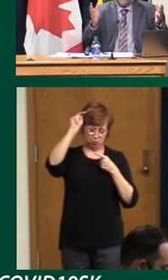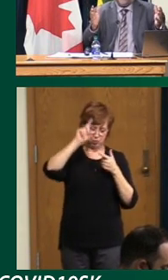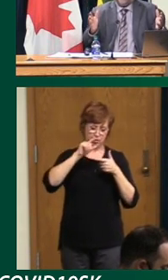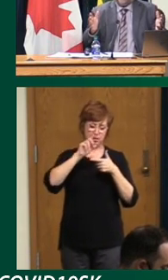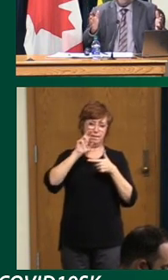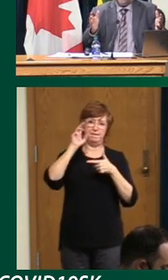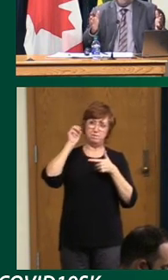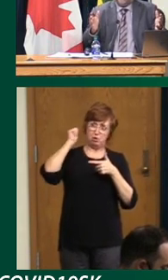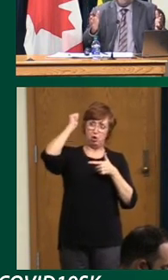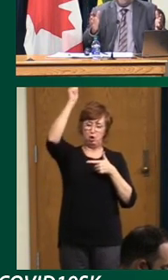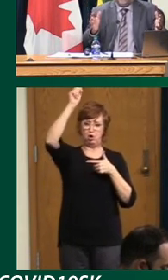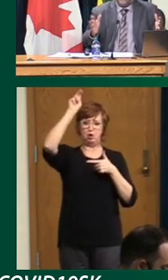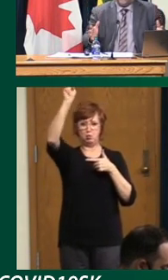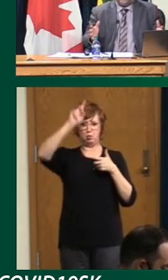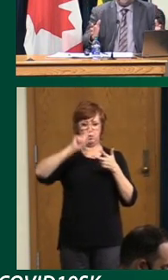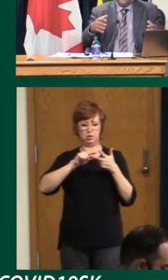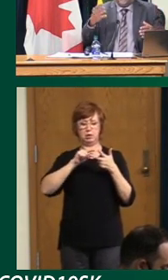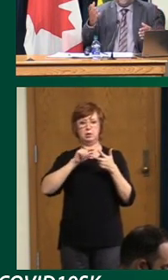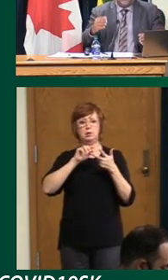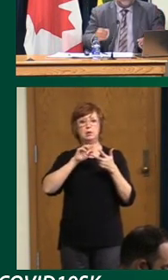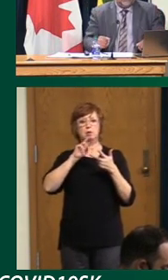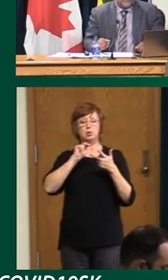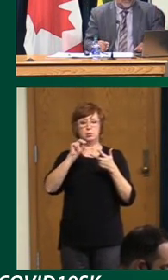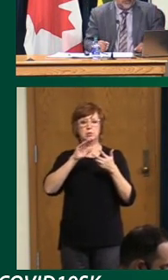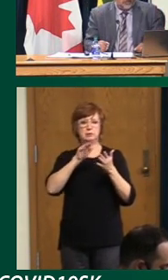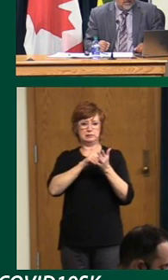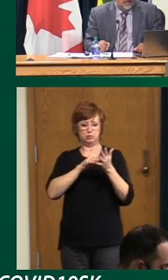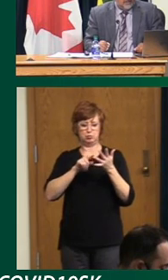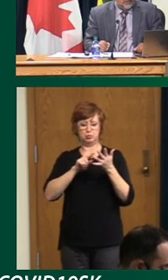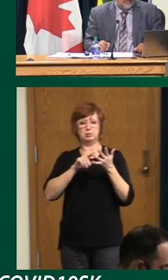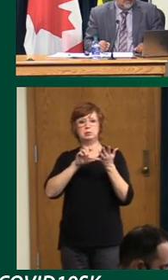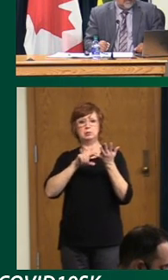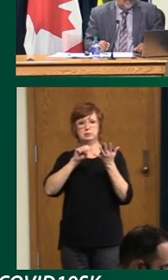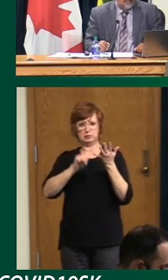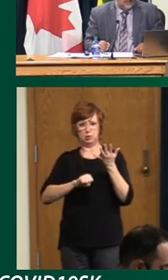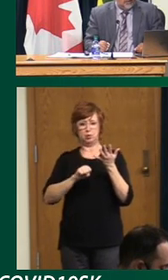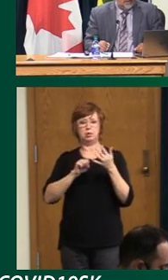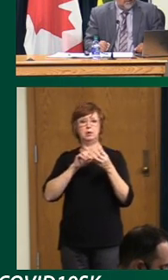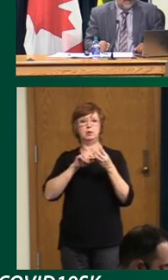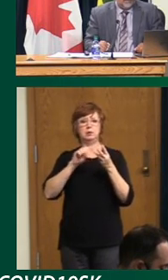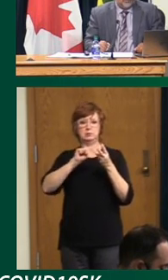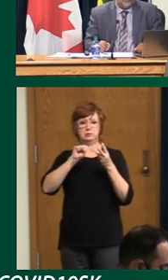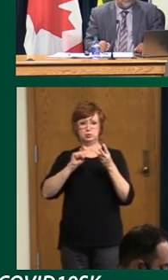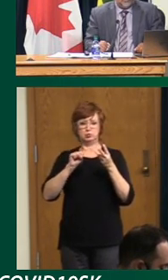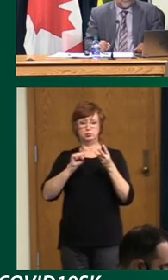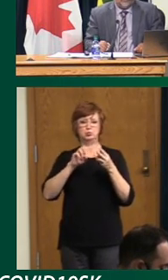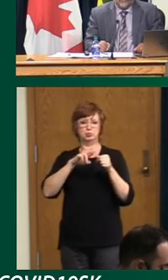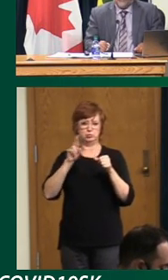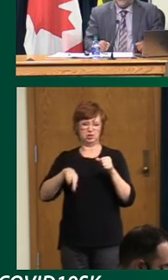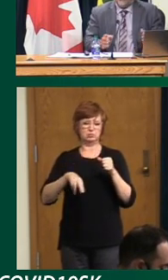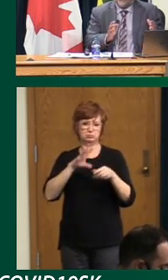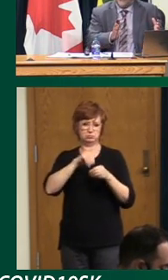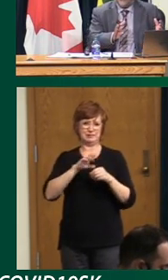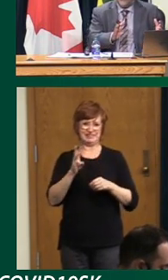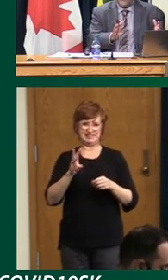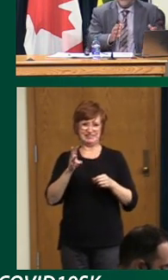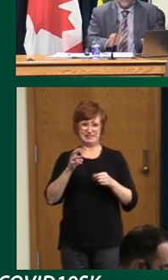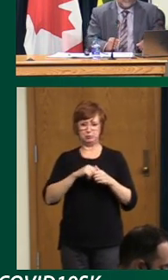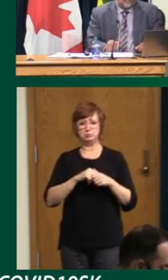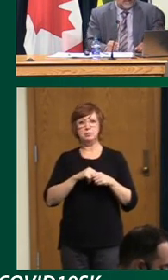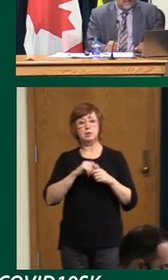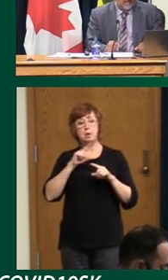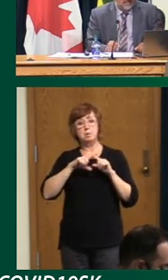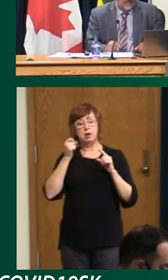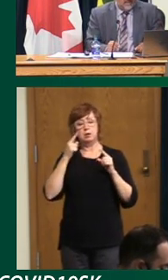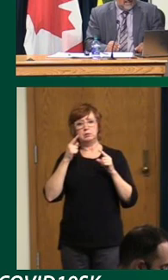north, central and south, and then Regina and Saskatoon. So as you can see, we had the outbreak in the far north, so we